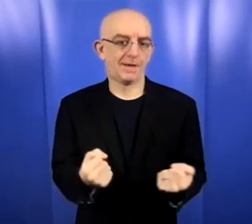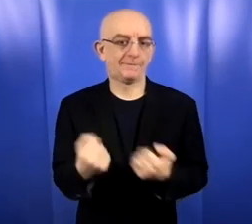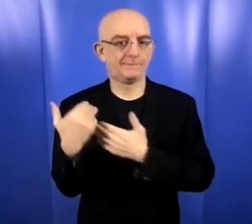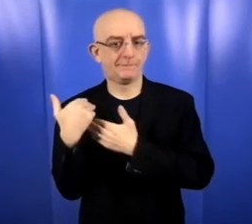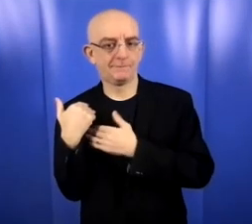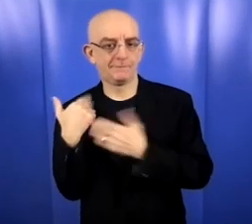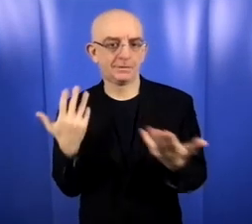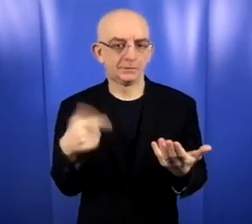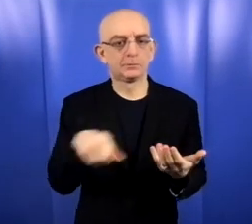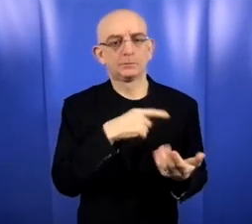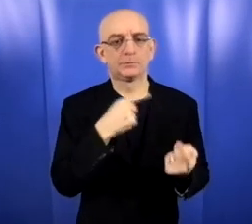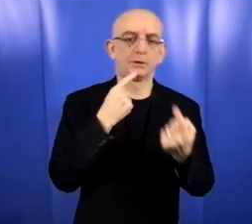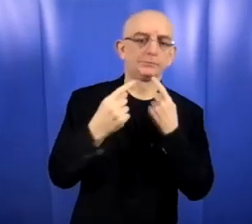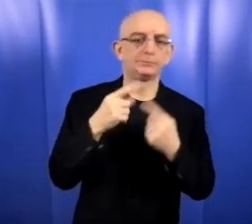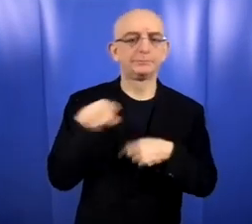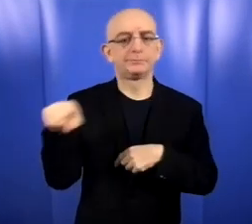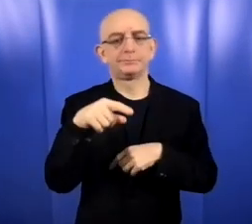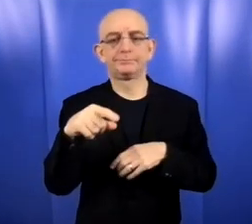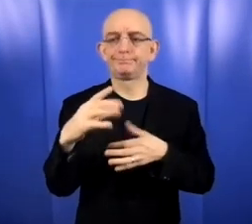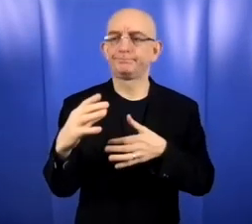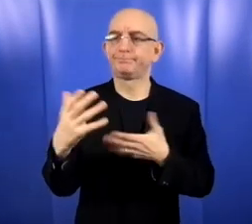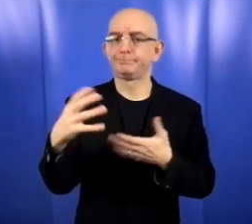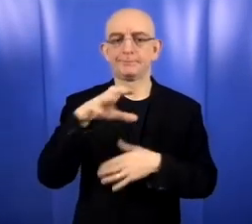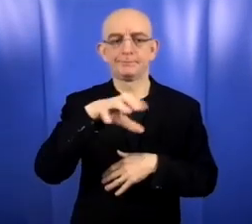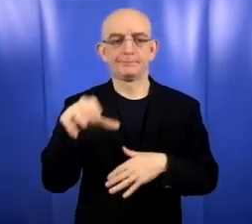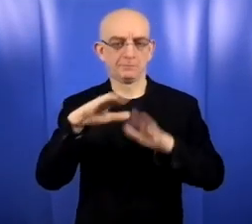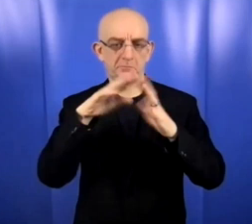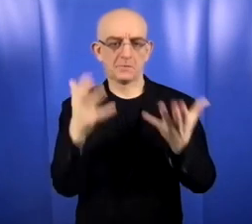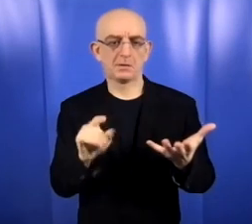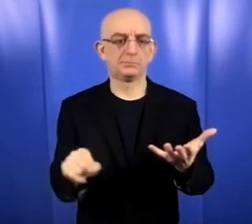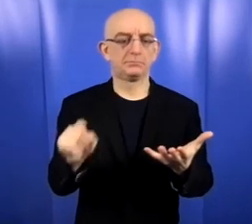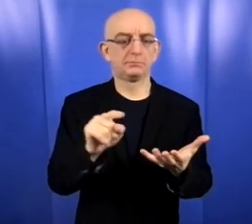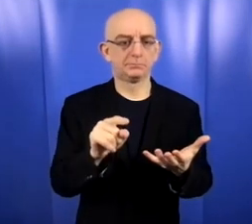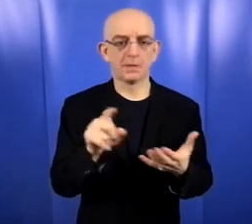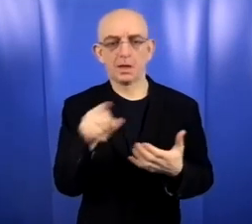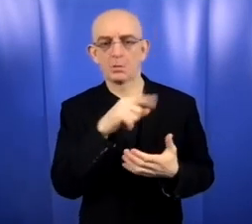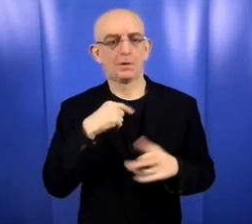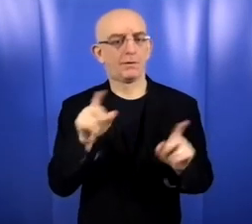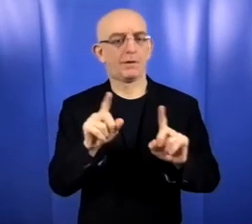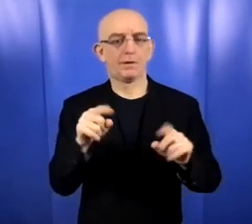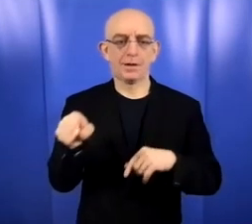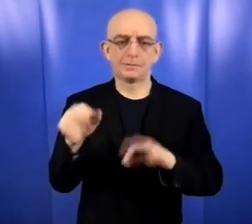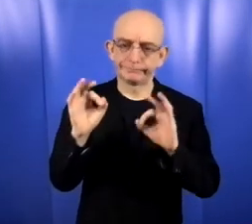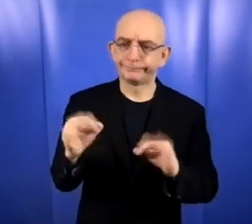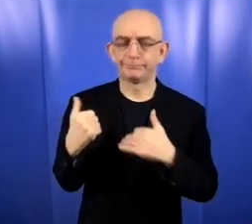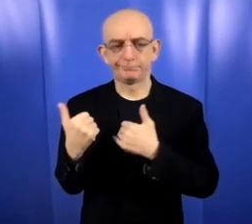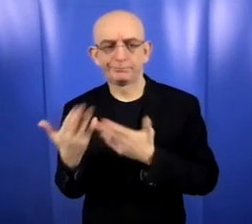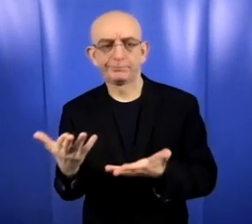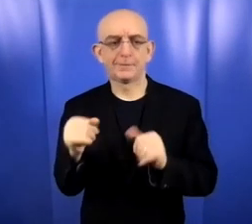We're talking about states through international organizations